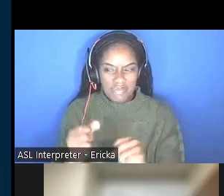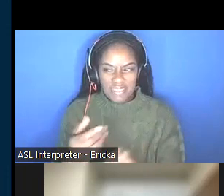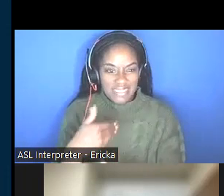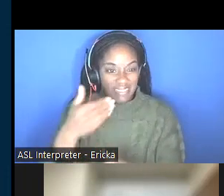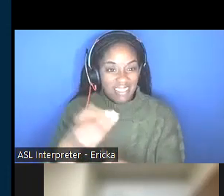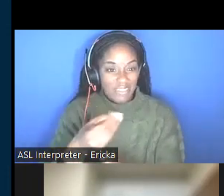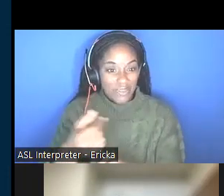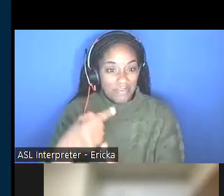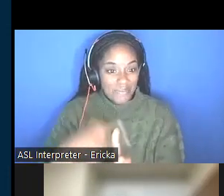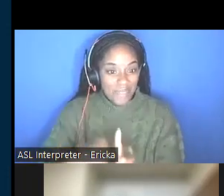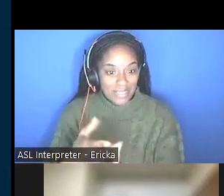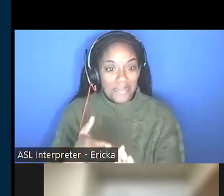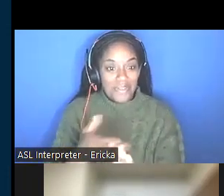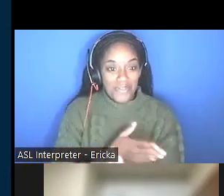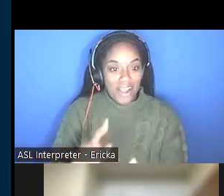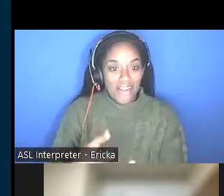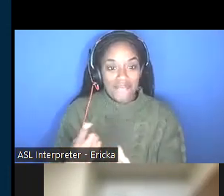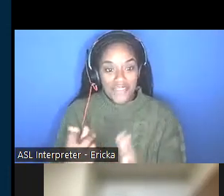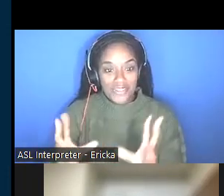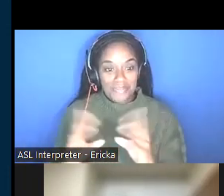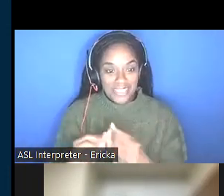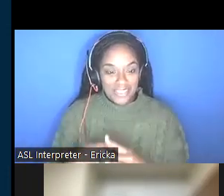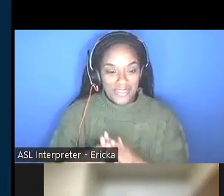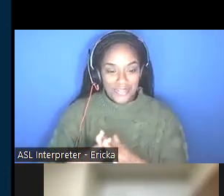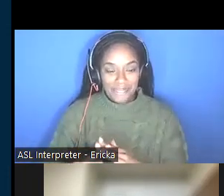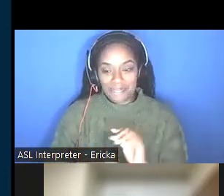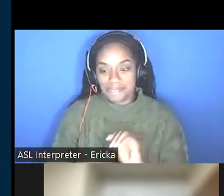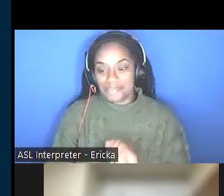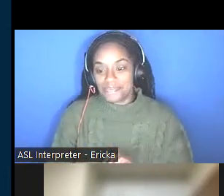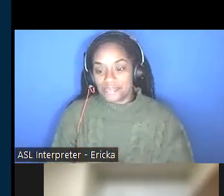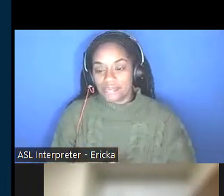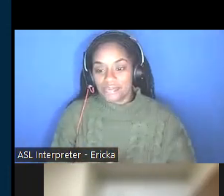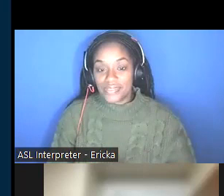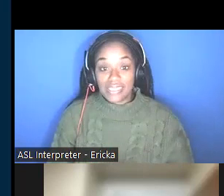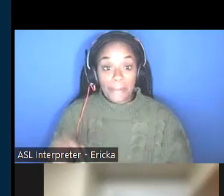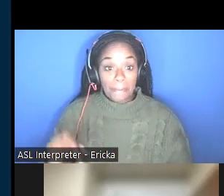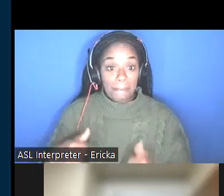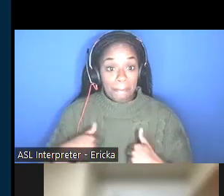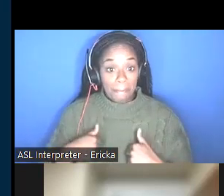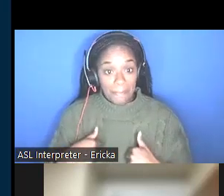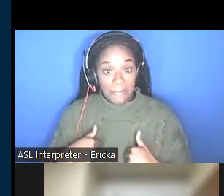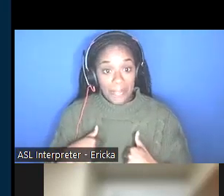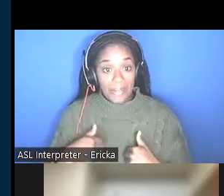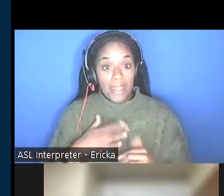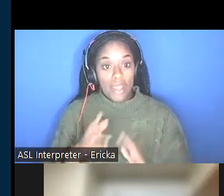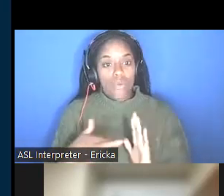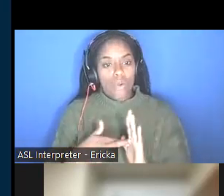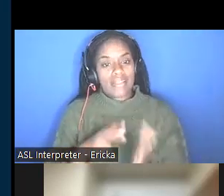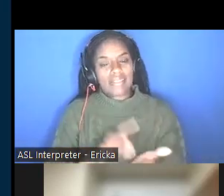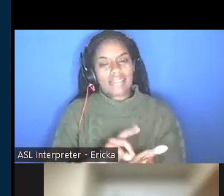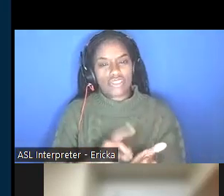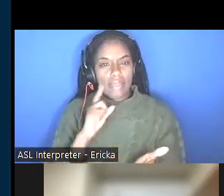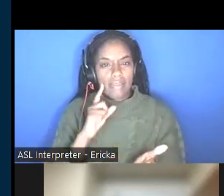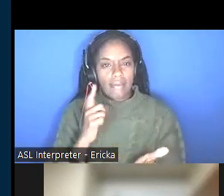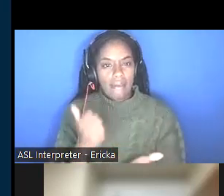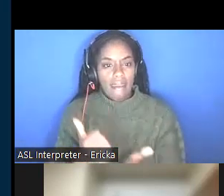we get our first meeting on the books. For me, being a physician, I think enhances the